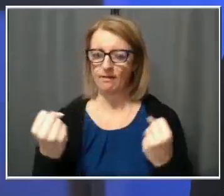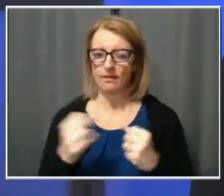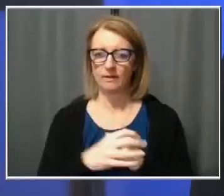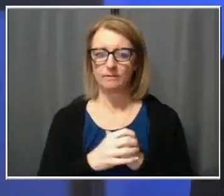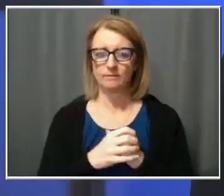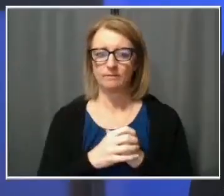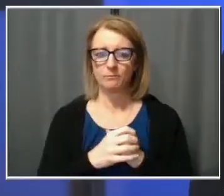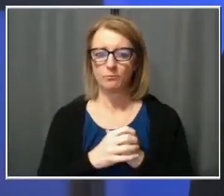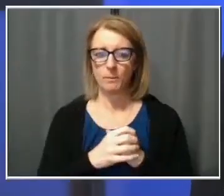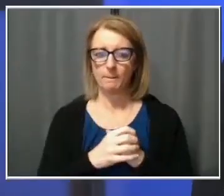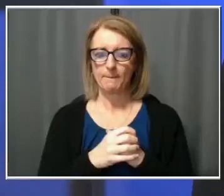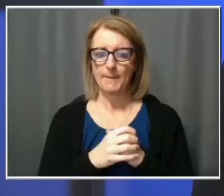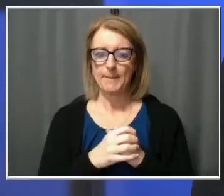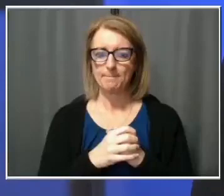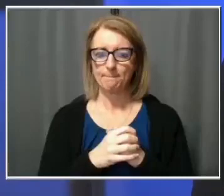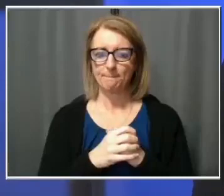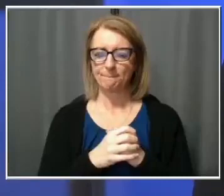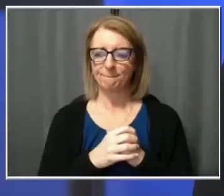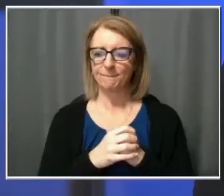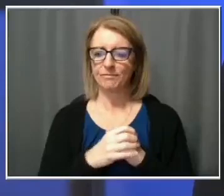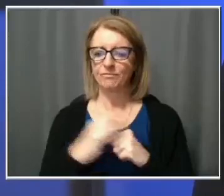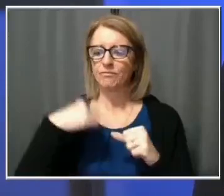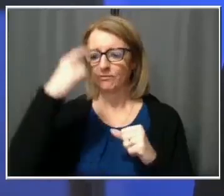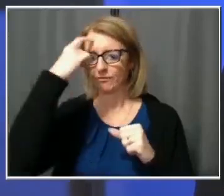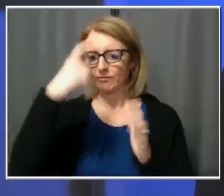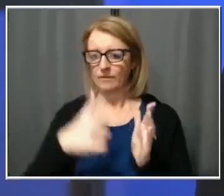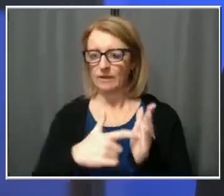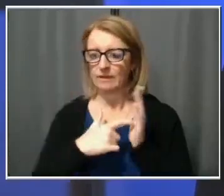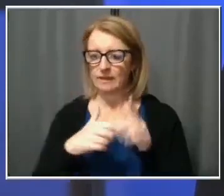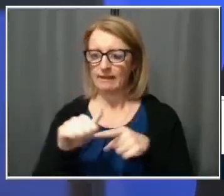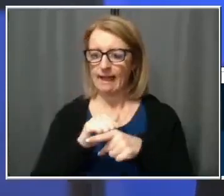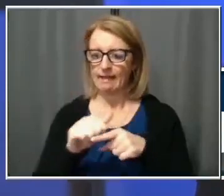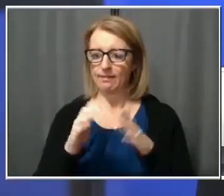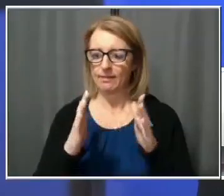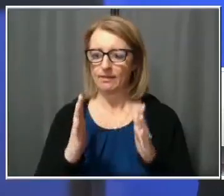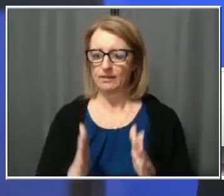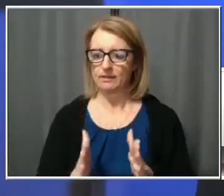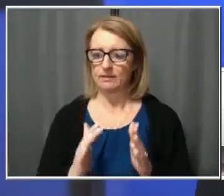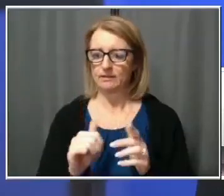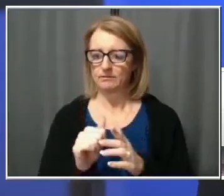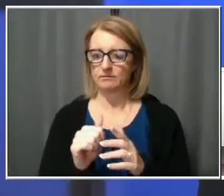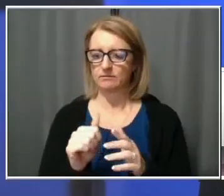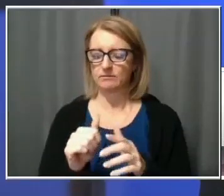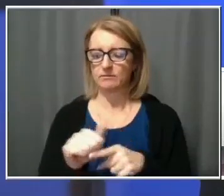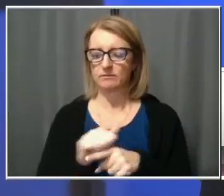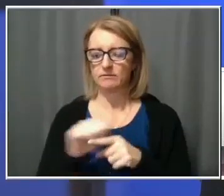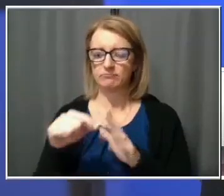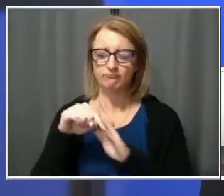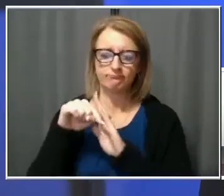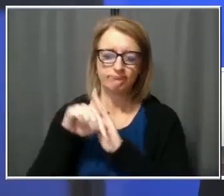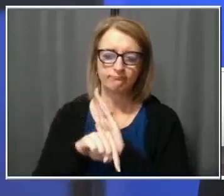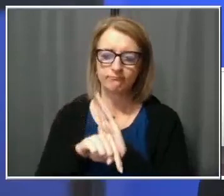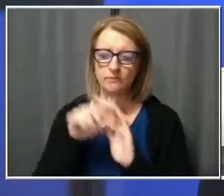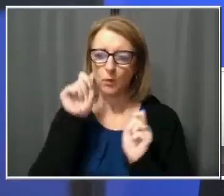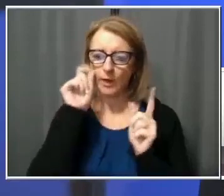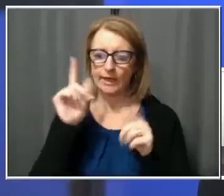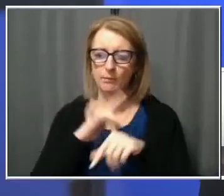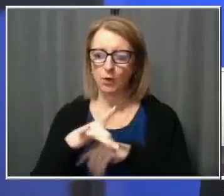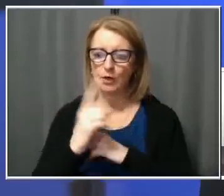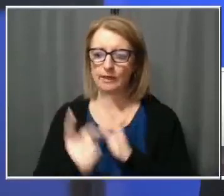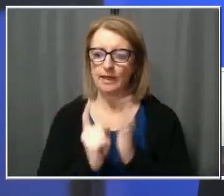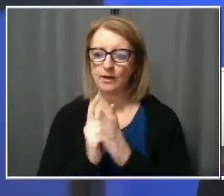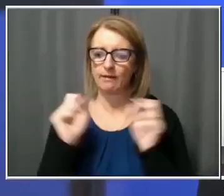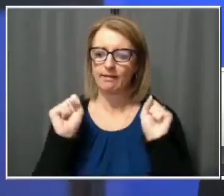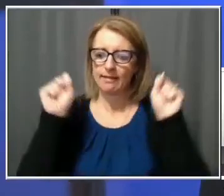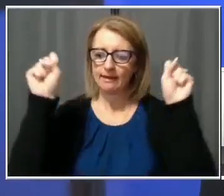when you think about what it requires to be an elite level athlete, you're training. The training is so intense. You're often waking up early hours, you're lifting, you're